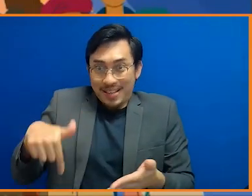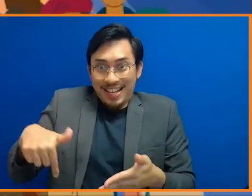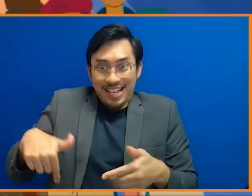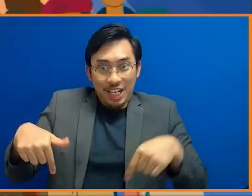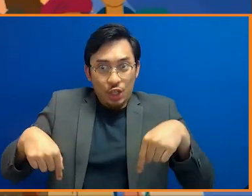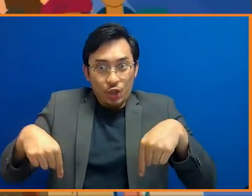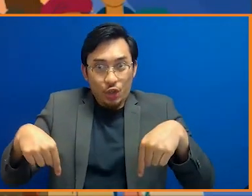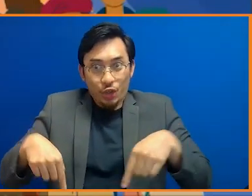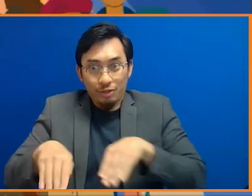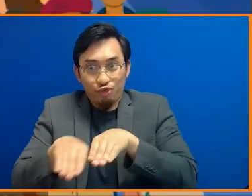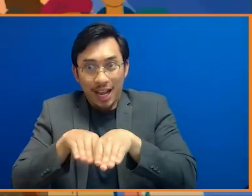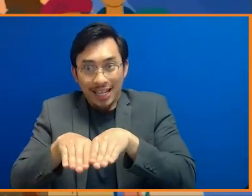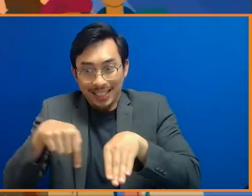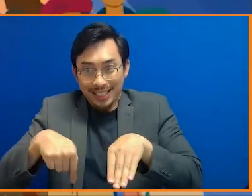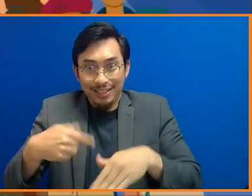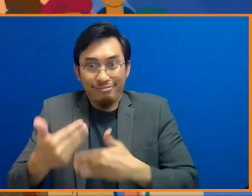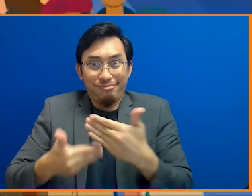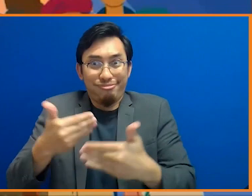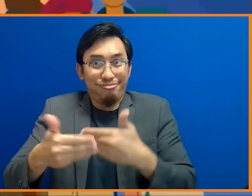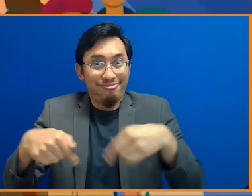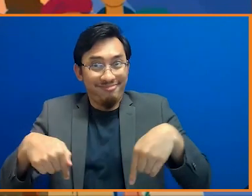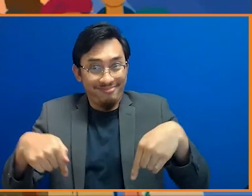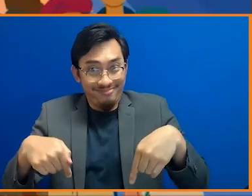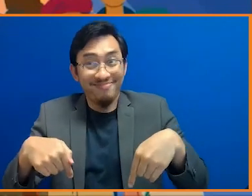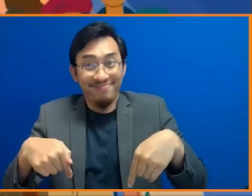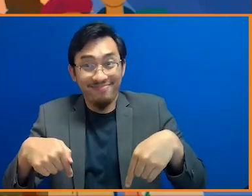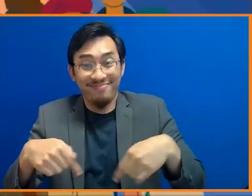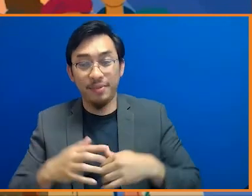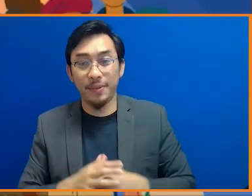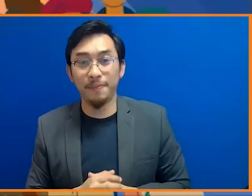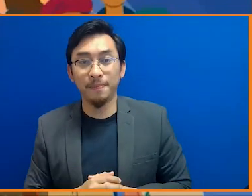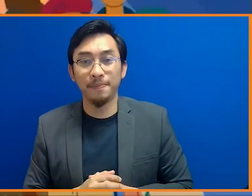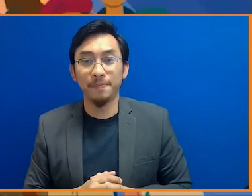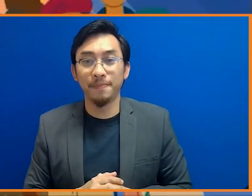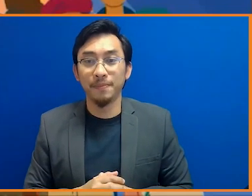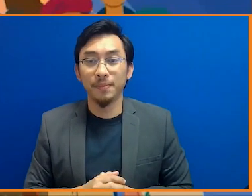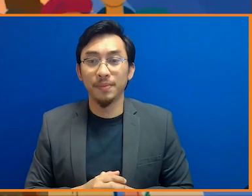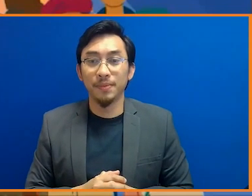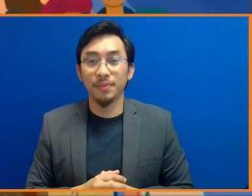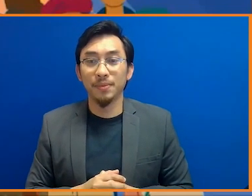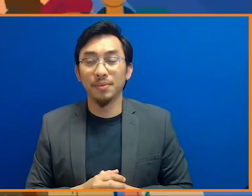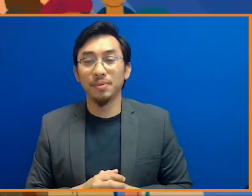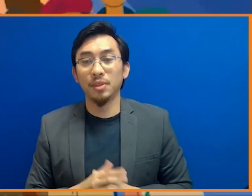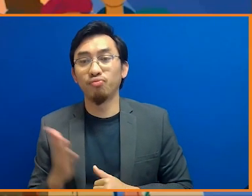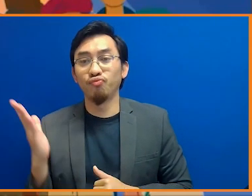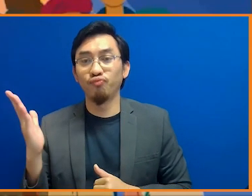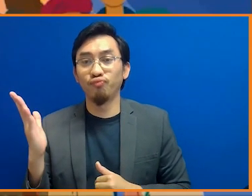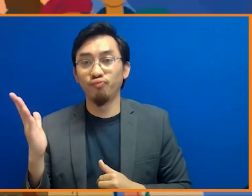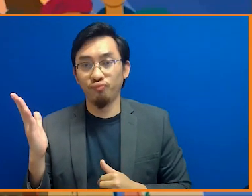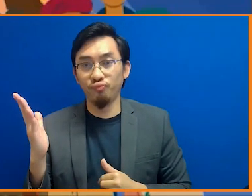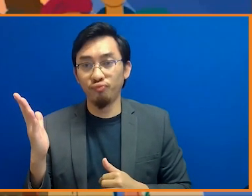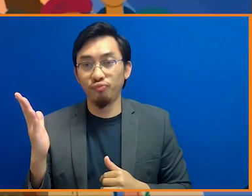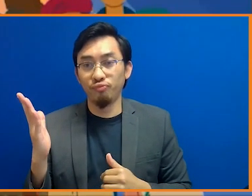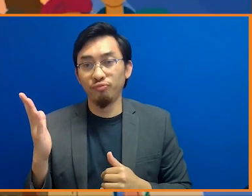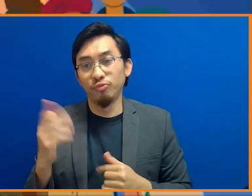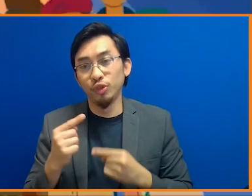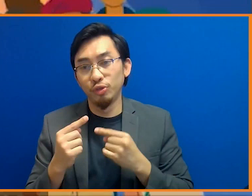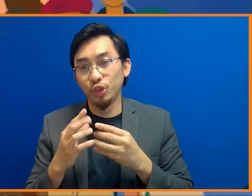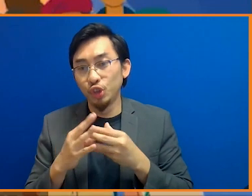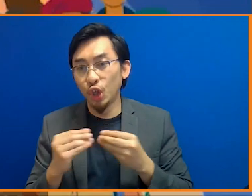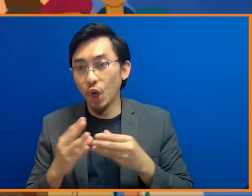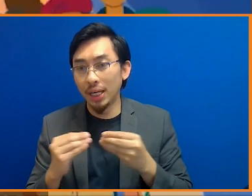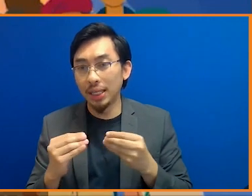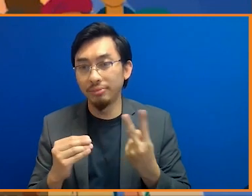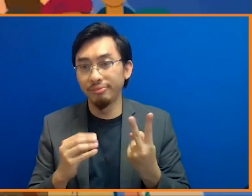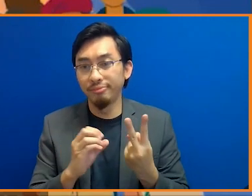now, where this training is conducted. Um, this is the story of